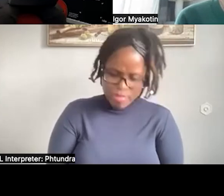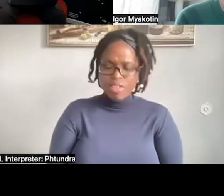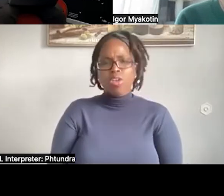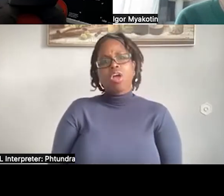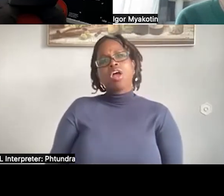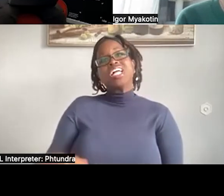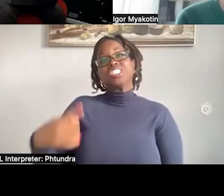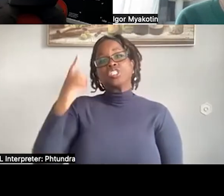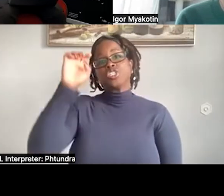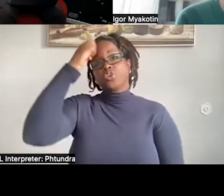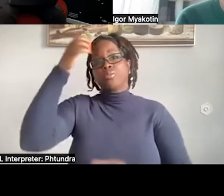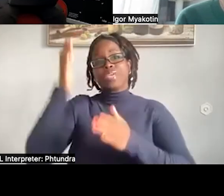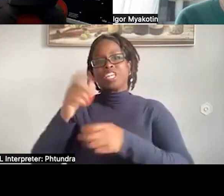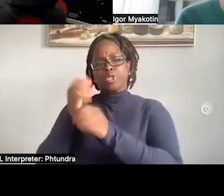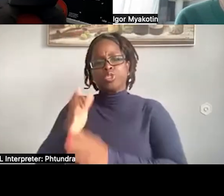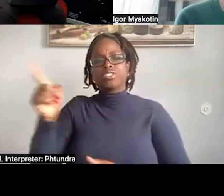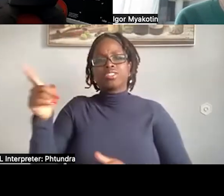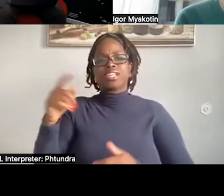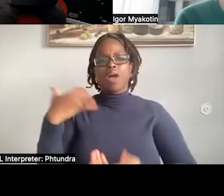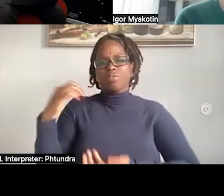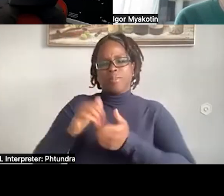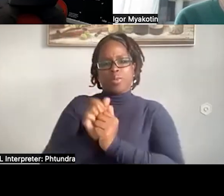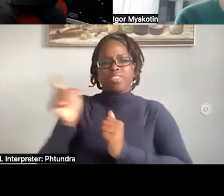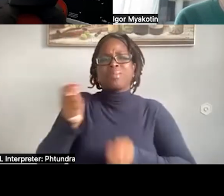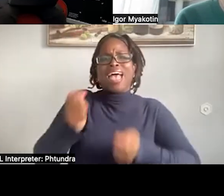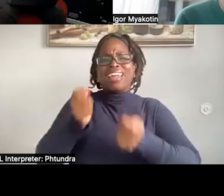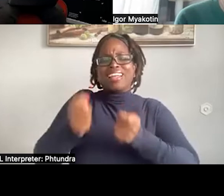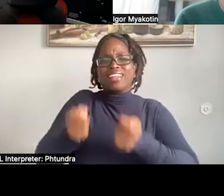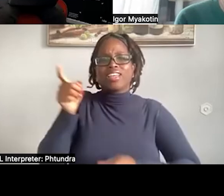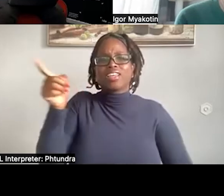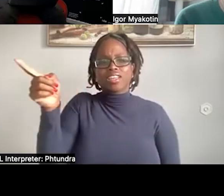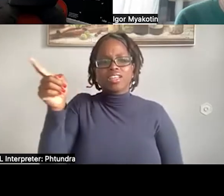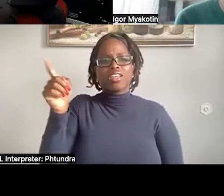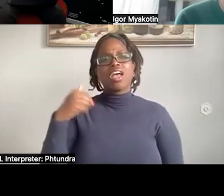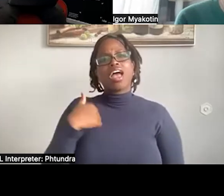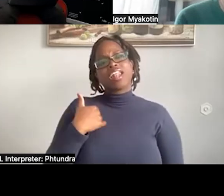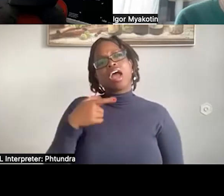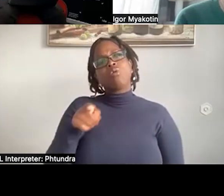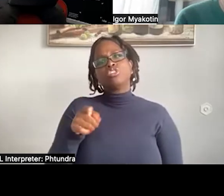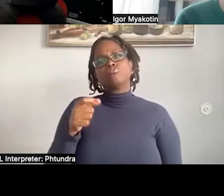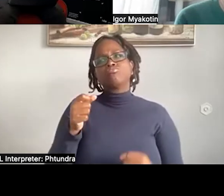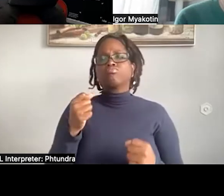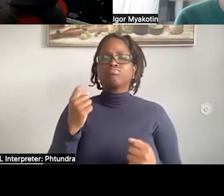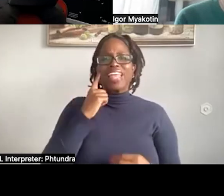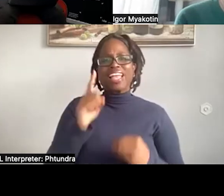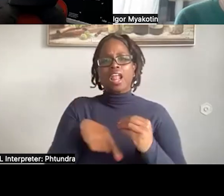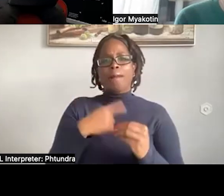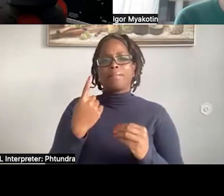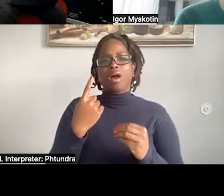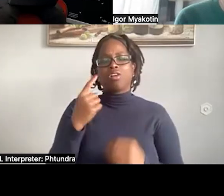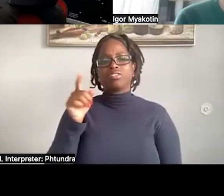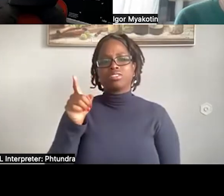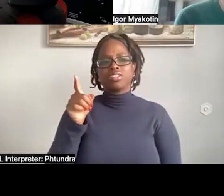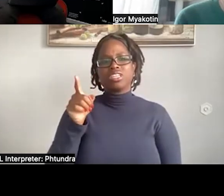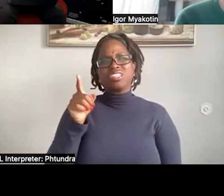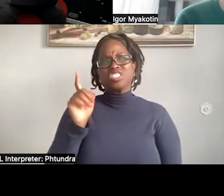a highway in Tehran in the shots, and I was thinking that I should include it in the movie. The characters were in a